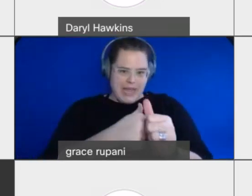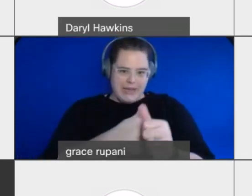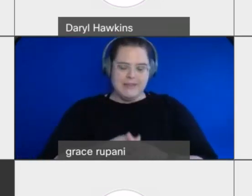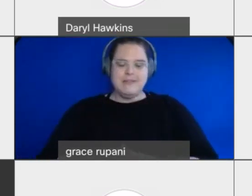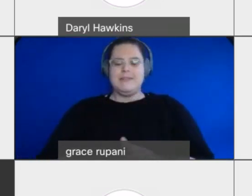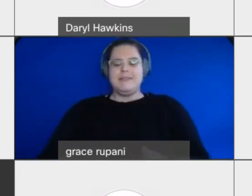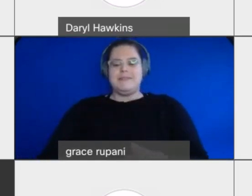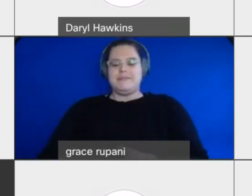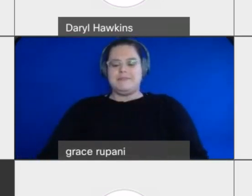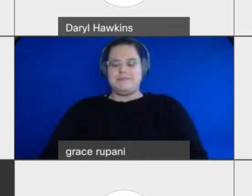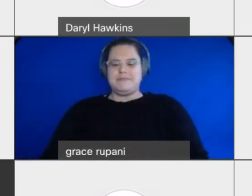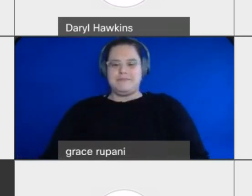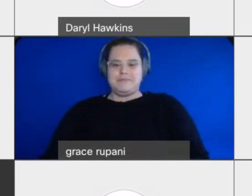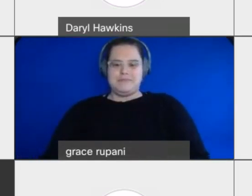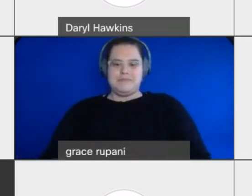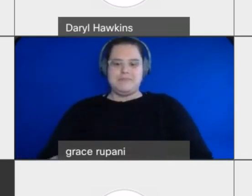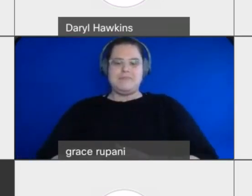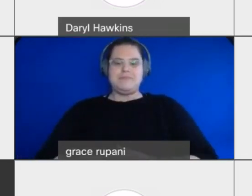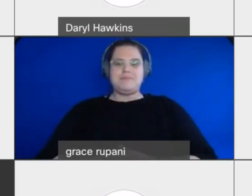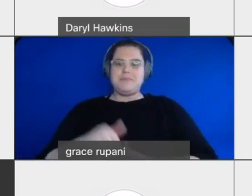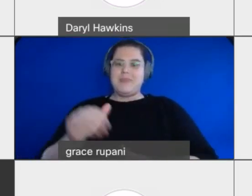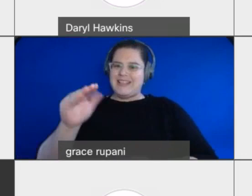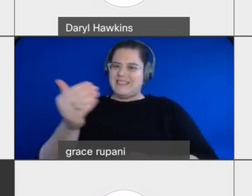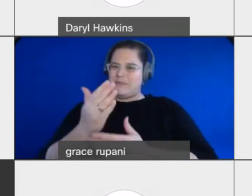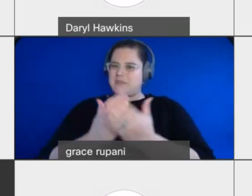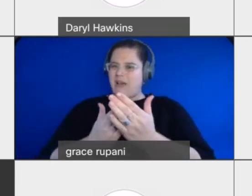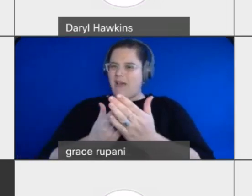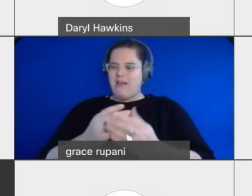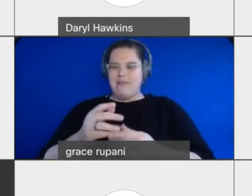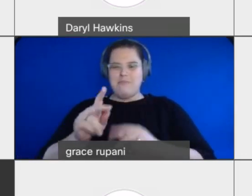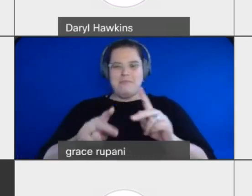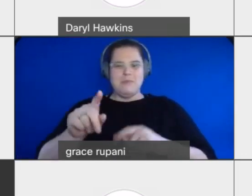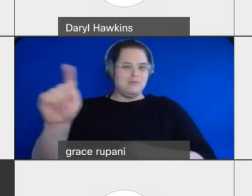folks about the mayor had